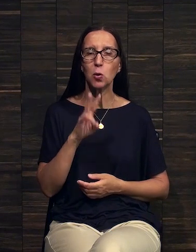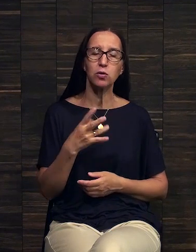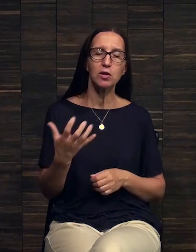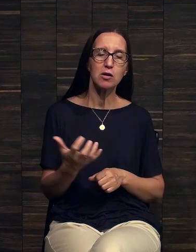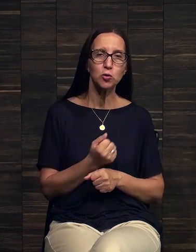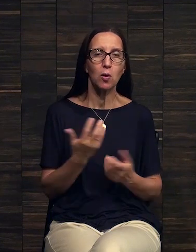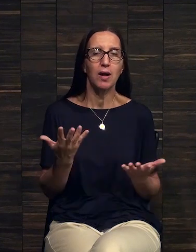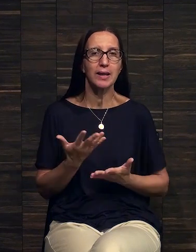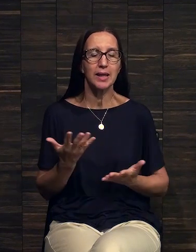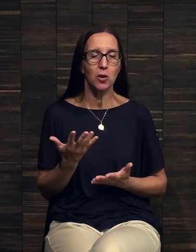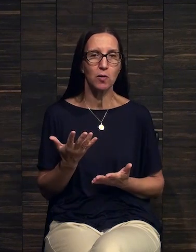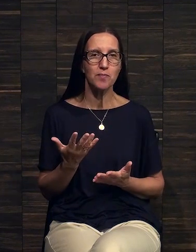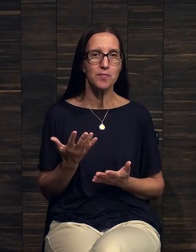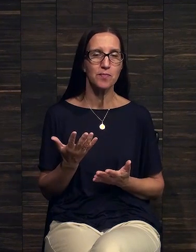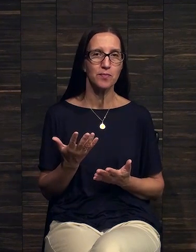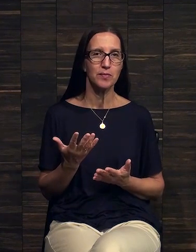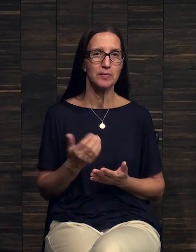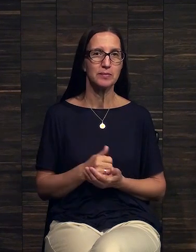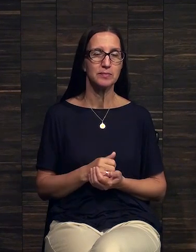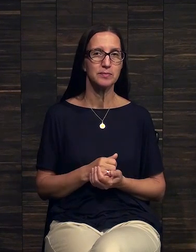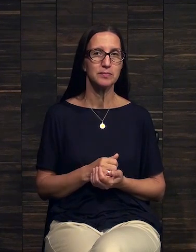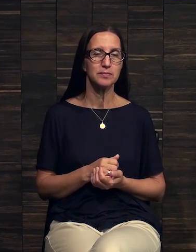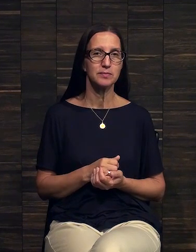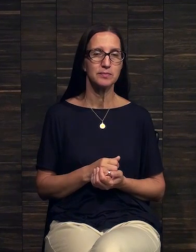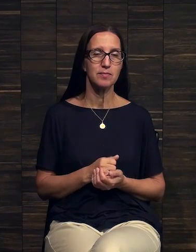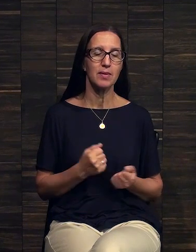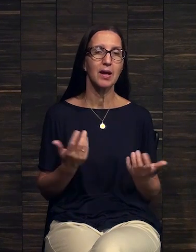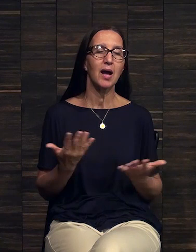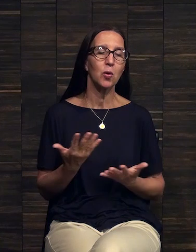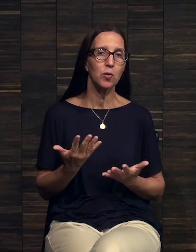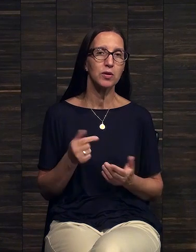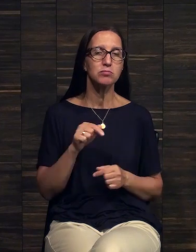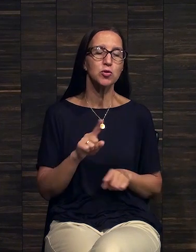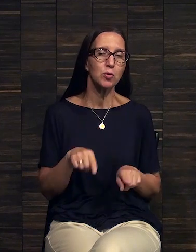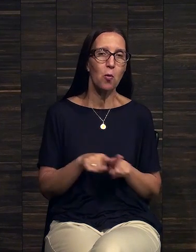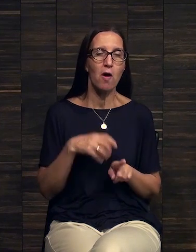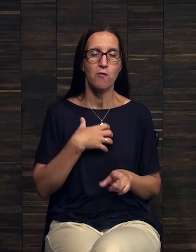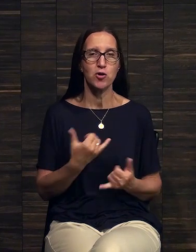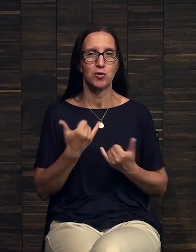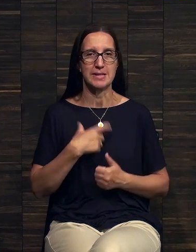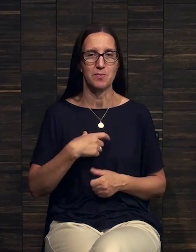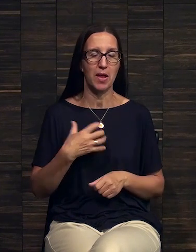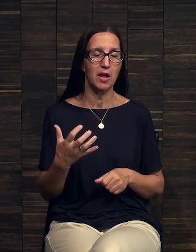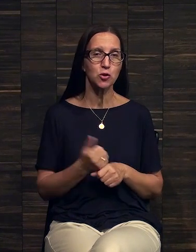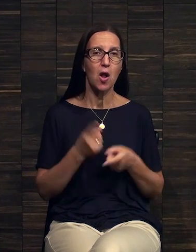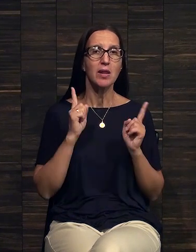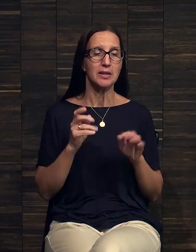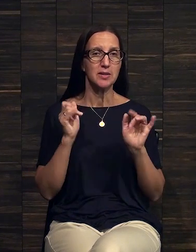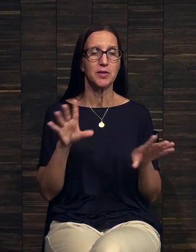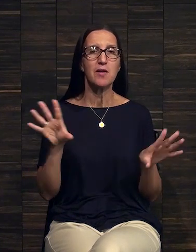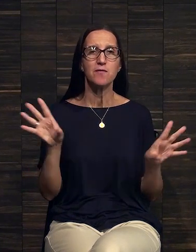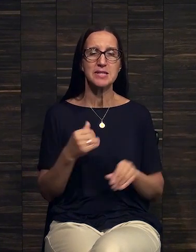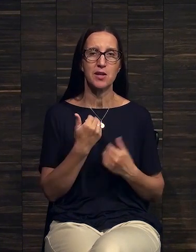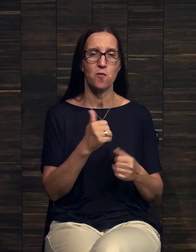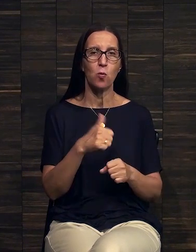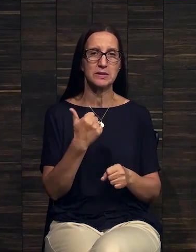nowadays. Probably Martin identified, the author identified something really